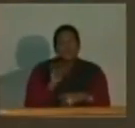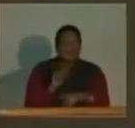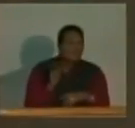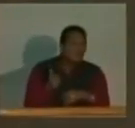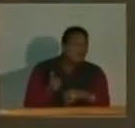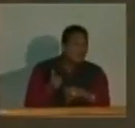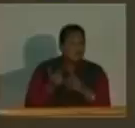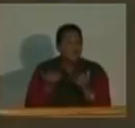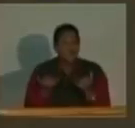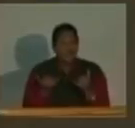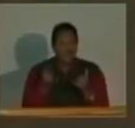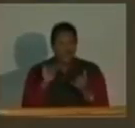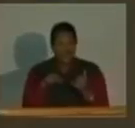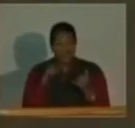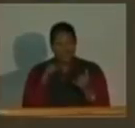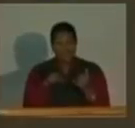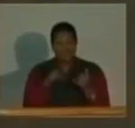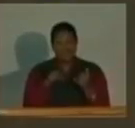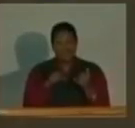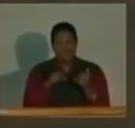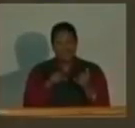discontent. This